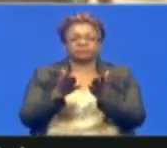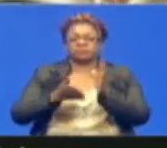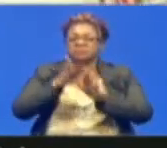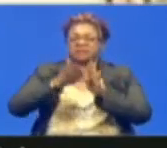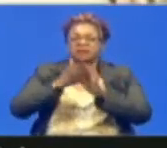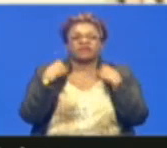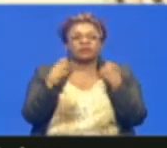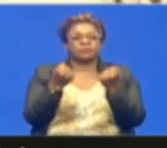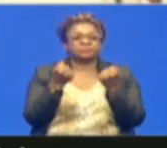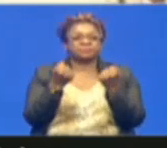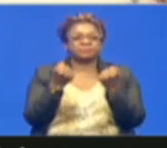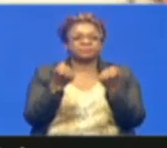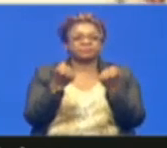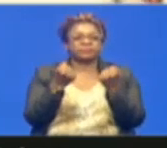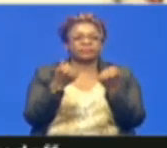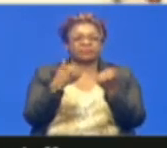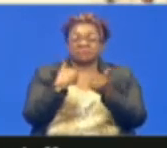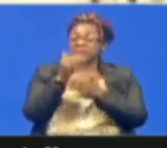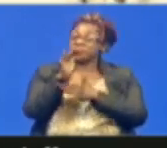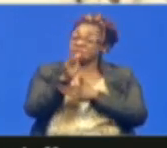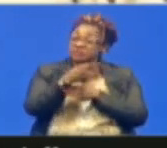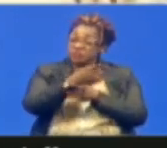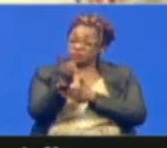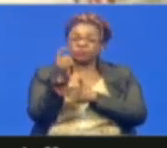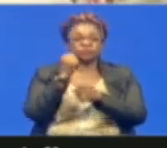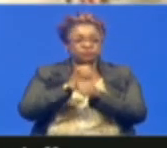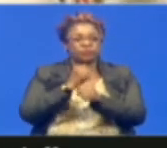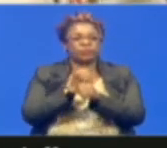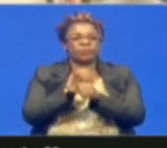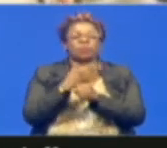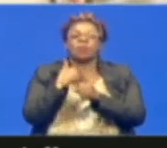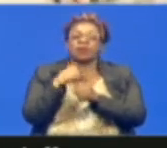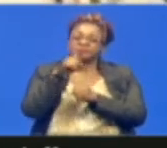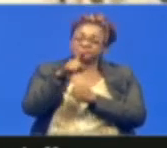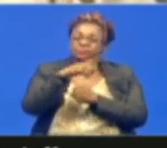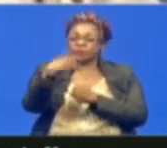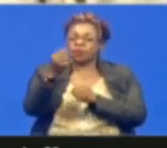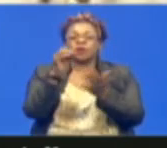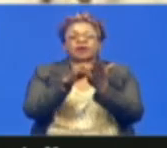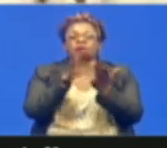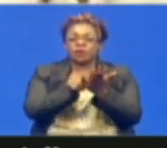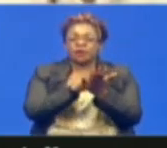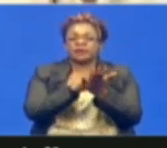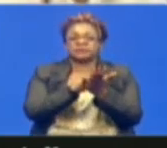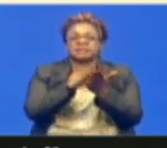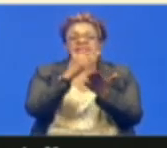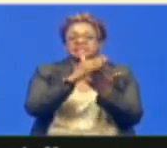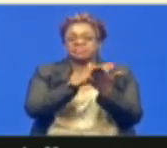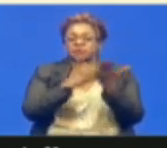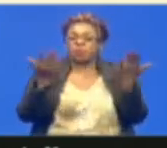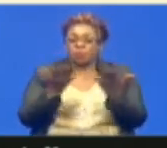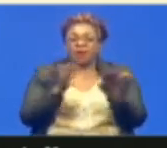vehicle. I'm requesting you mufanye vile tunataka. We want tunataka aena record statement mali incident ilifanyika. That is the only thing we